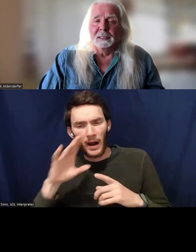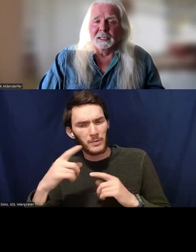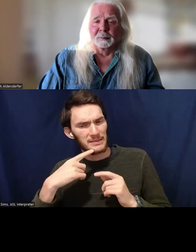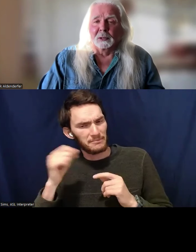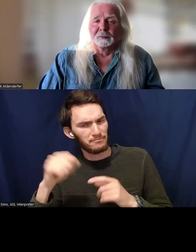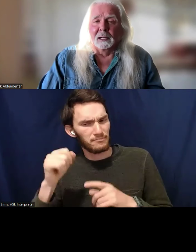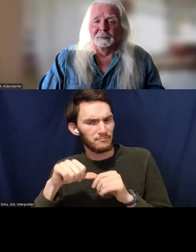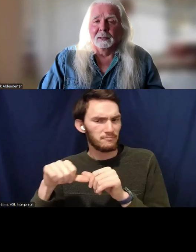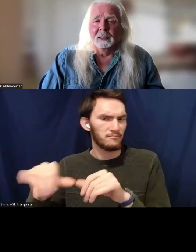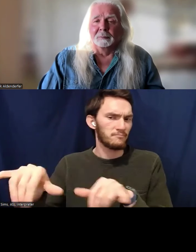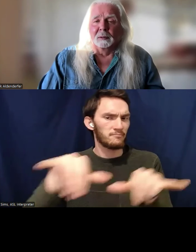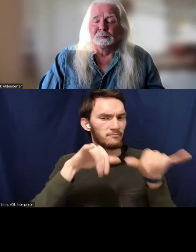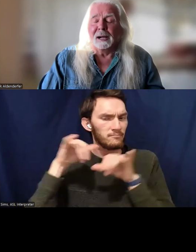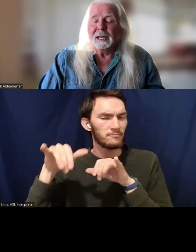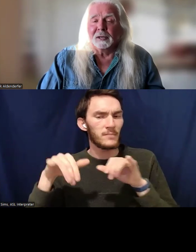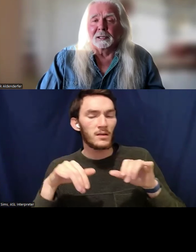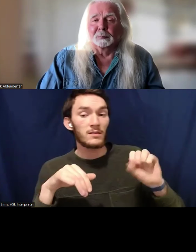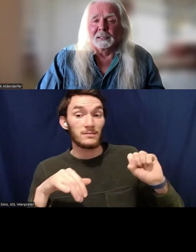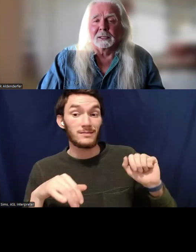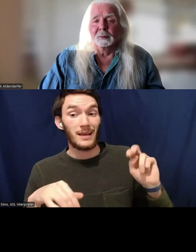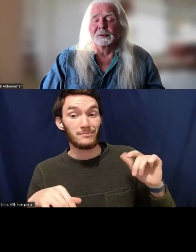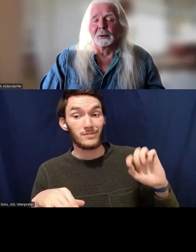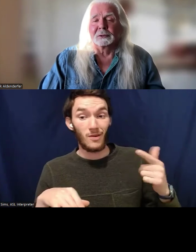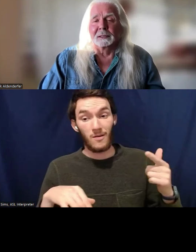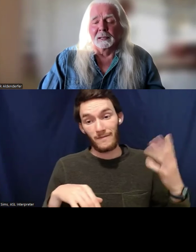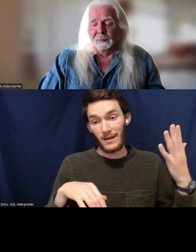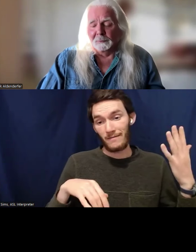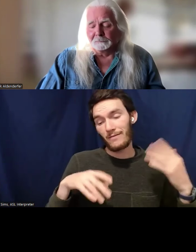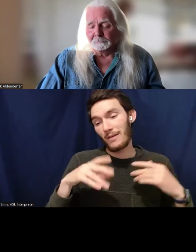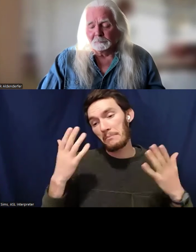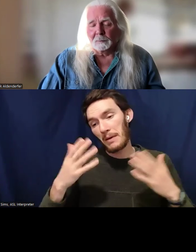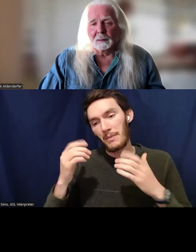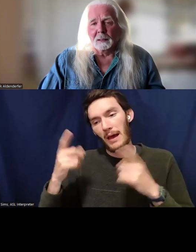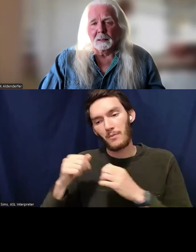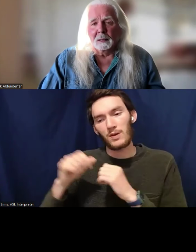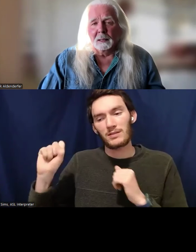between Samsung 5 and what might have taken place with Hongston Gampo.